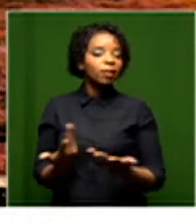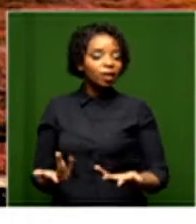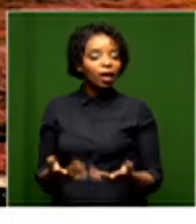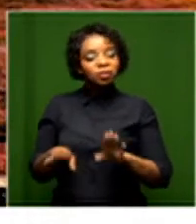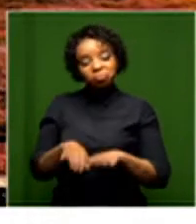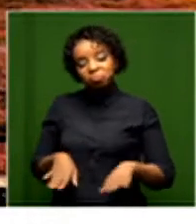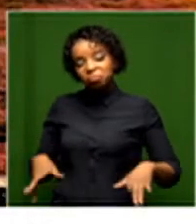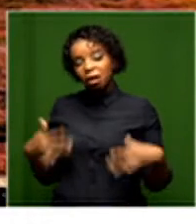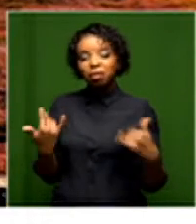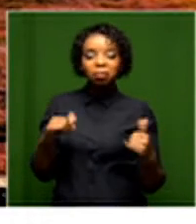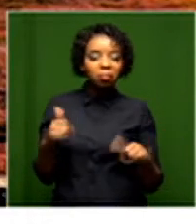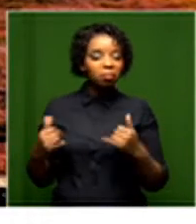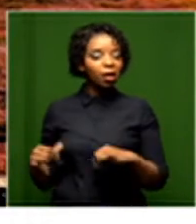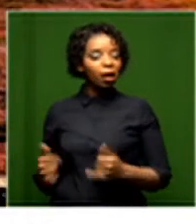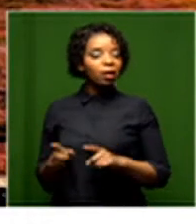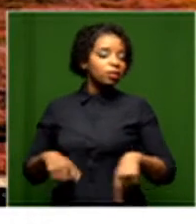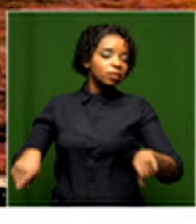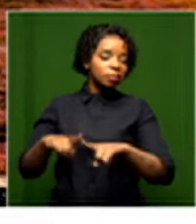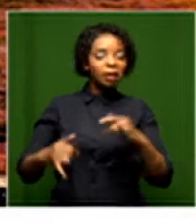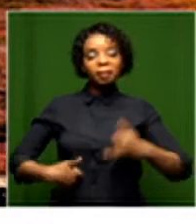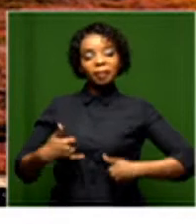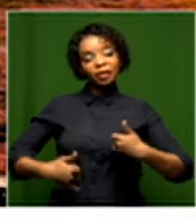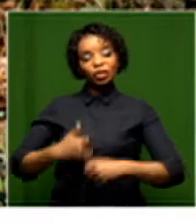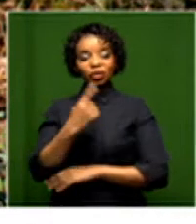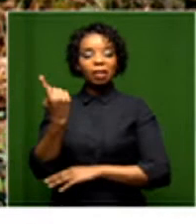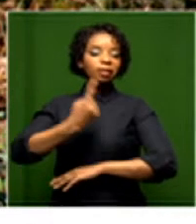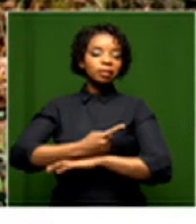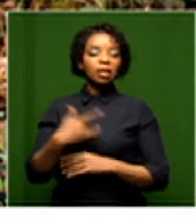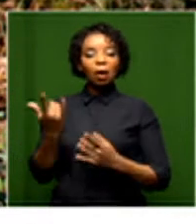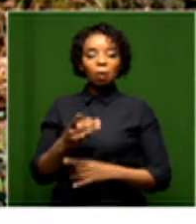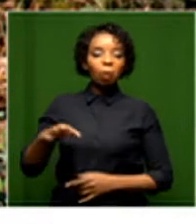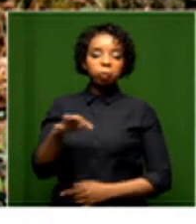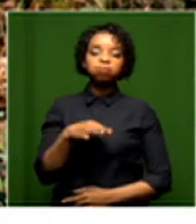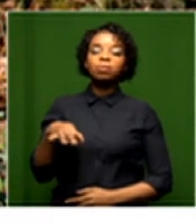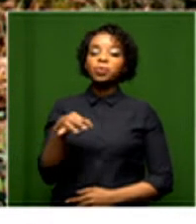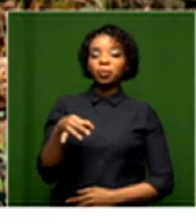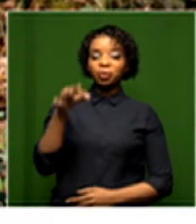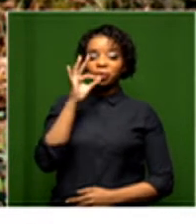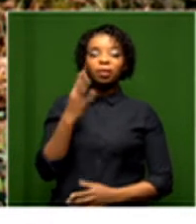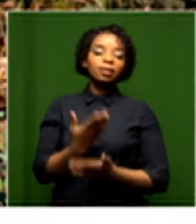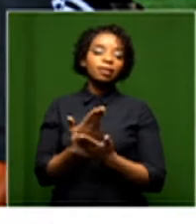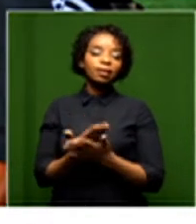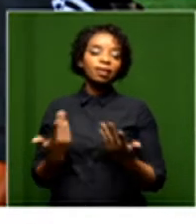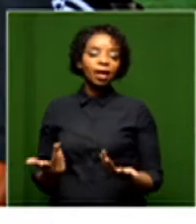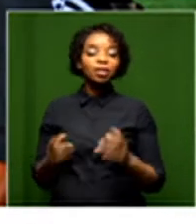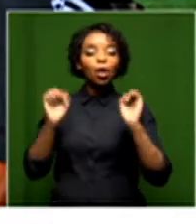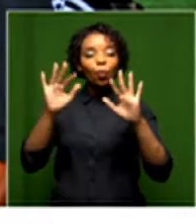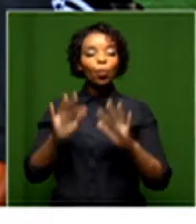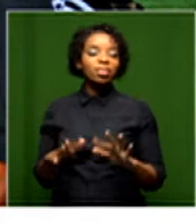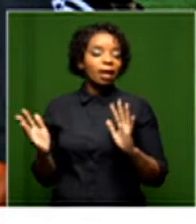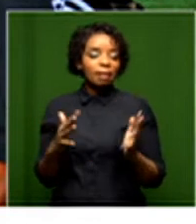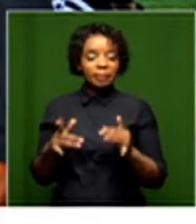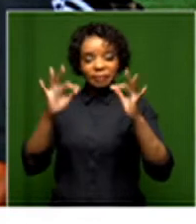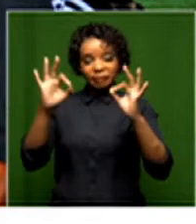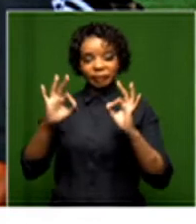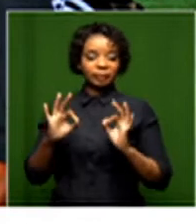and you sit there having a glass of wine in this beautiful area. We've got such lovely weather in this country and a beautiful fauna